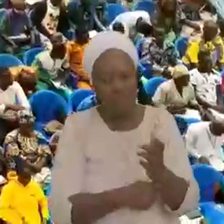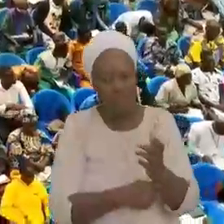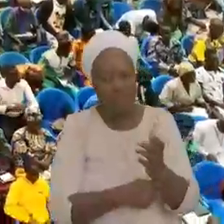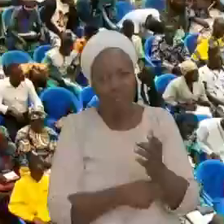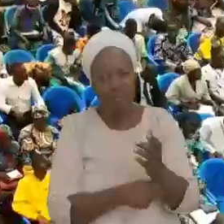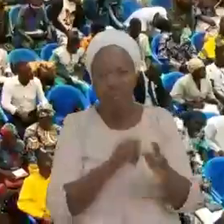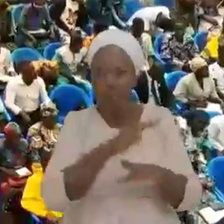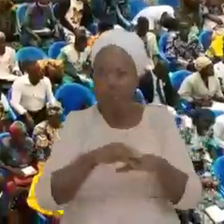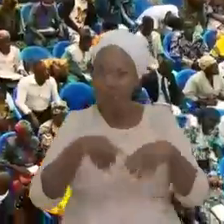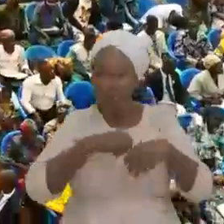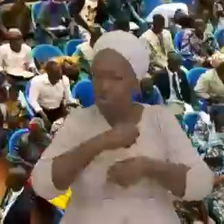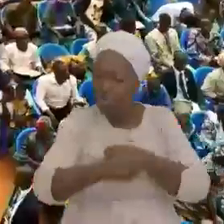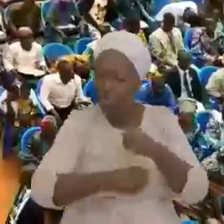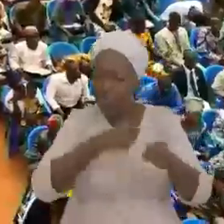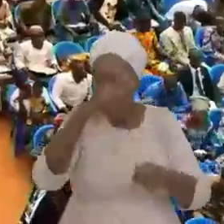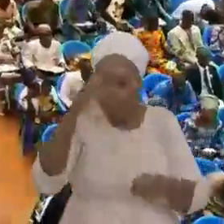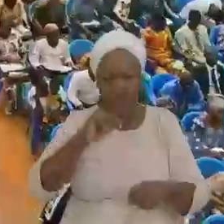Don't suffer because you are stubborn.